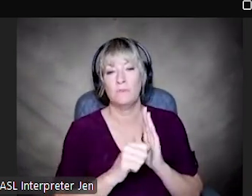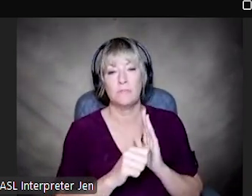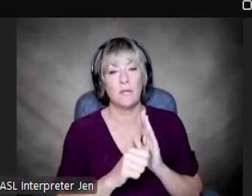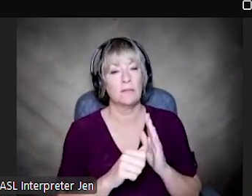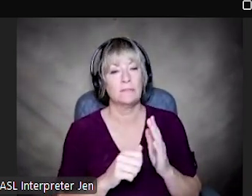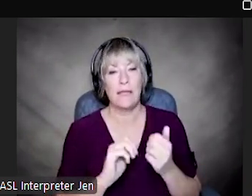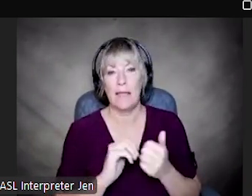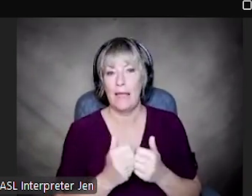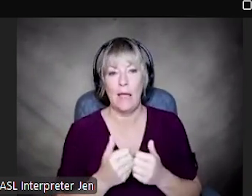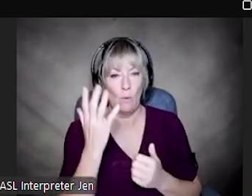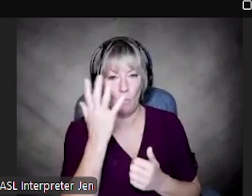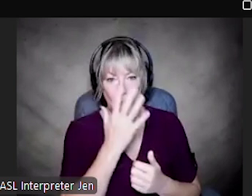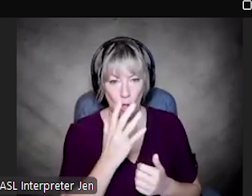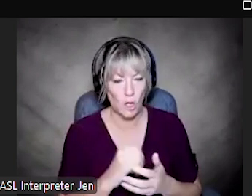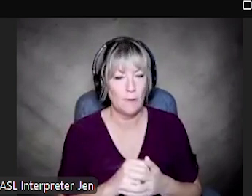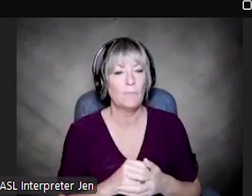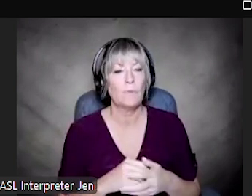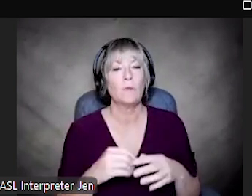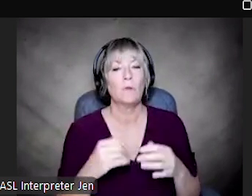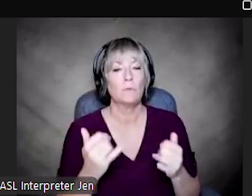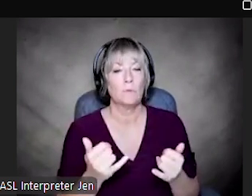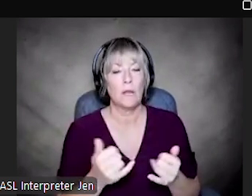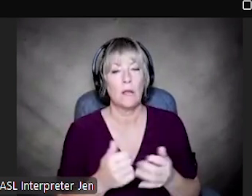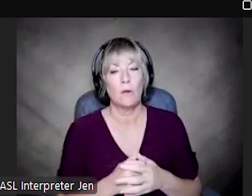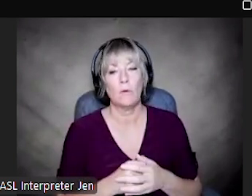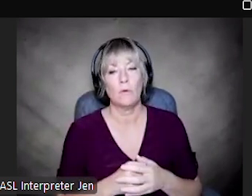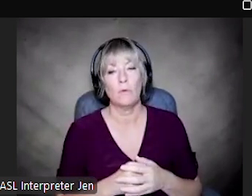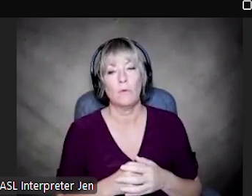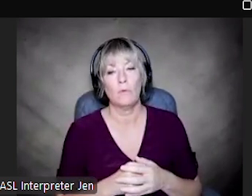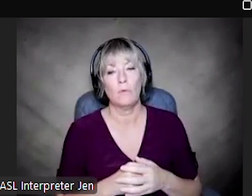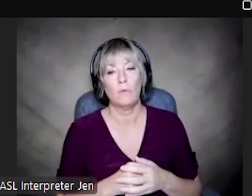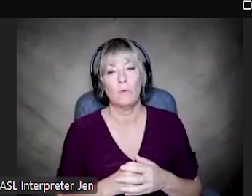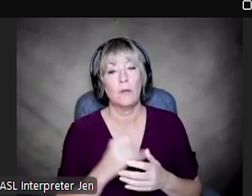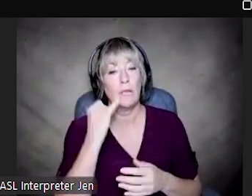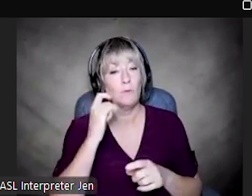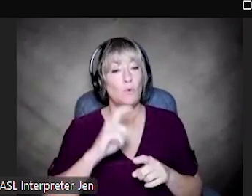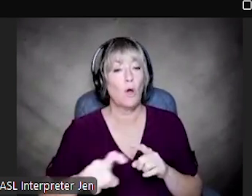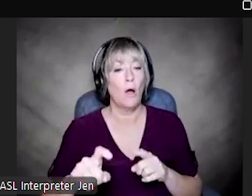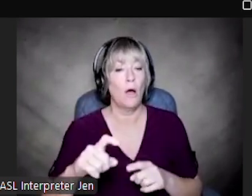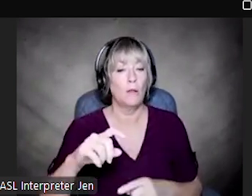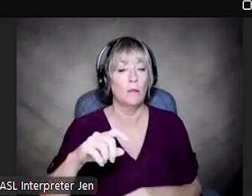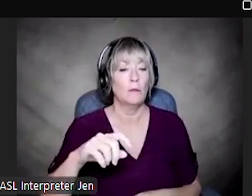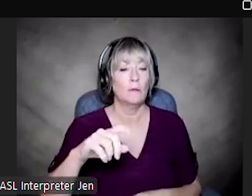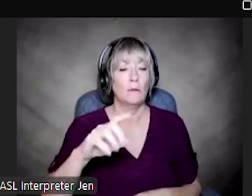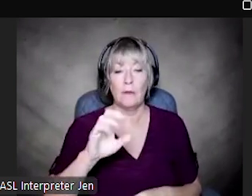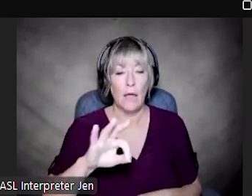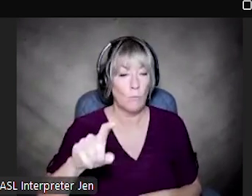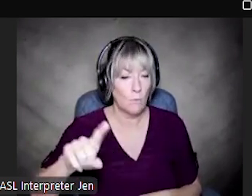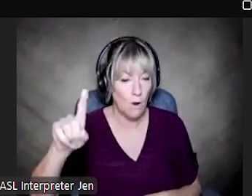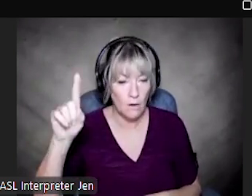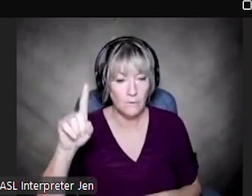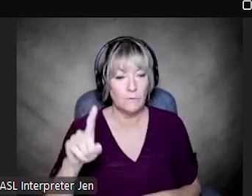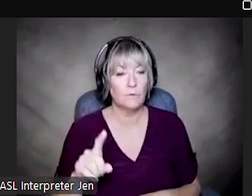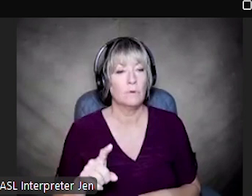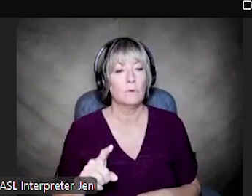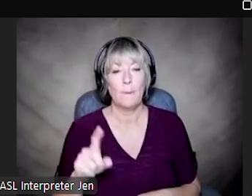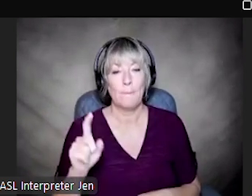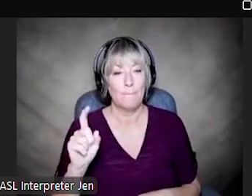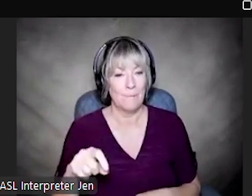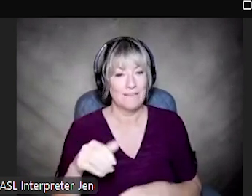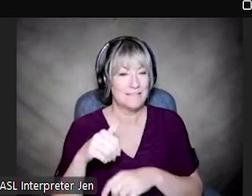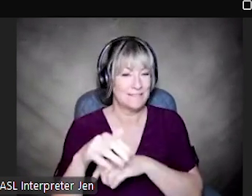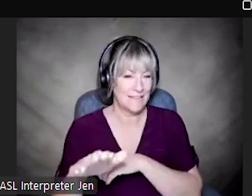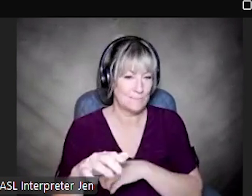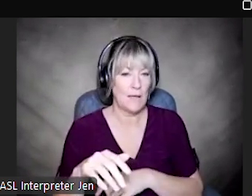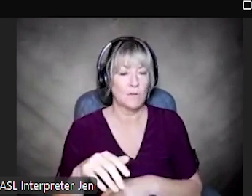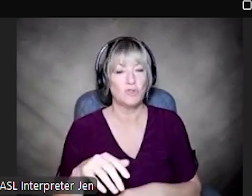is this actually going to look right now? If you call a PSAP 911, and there needs to be dispatch,